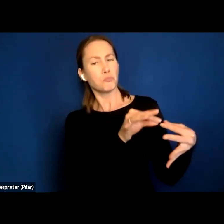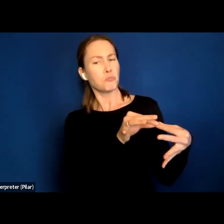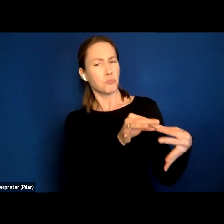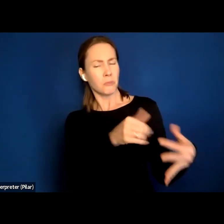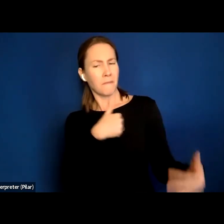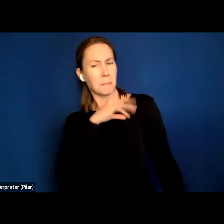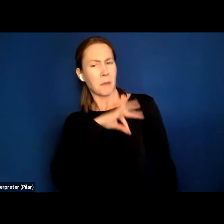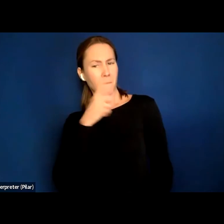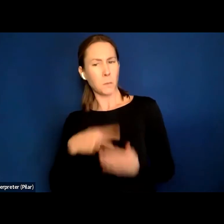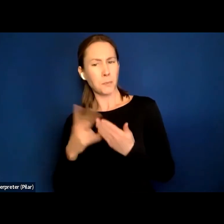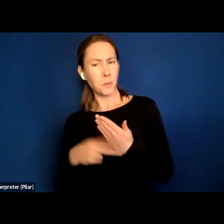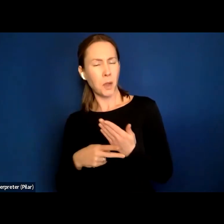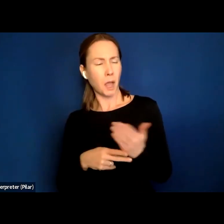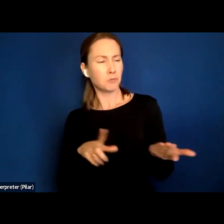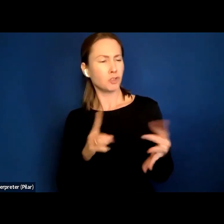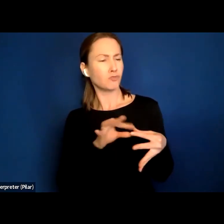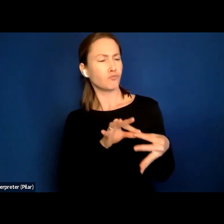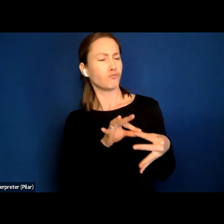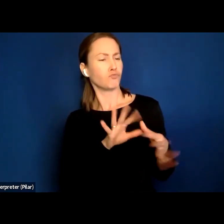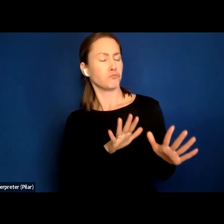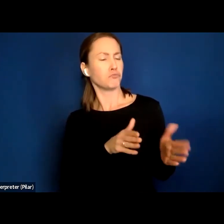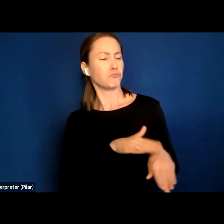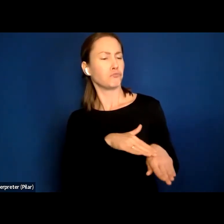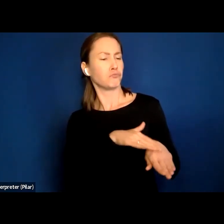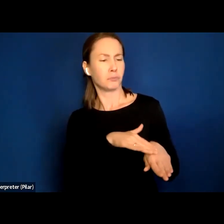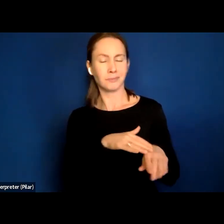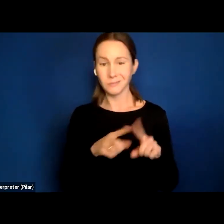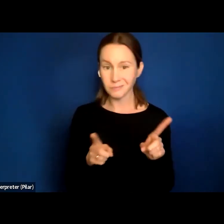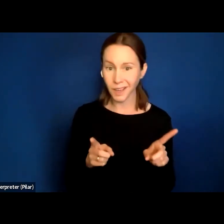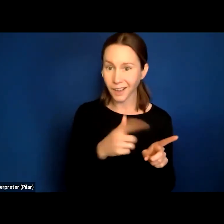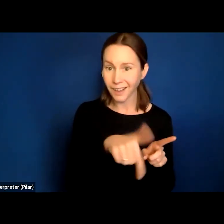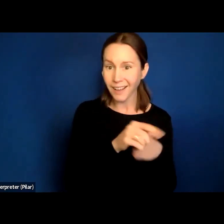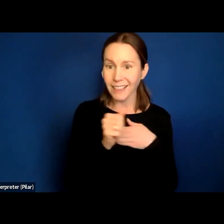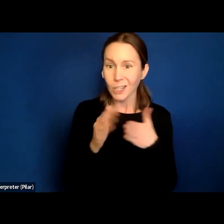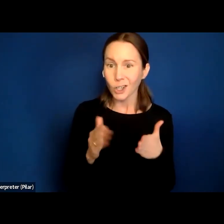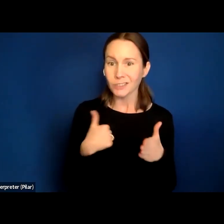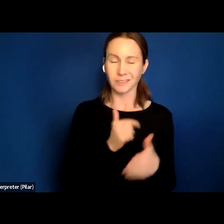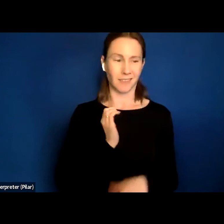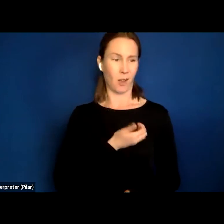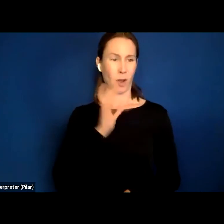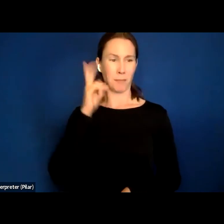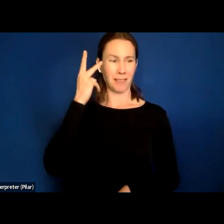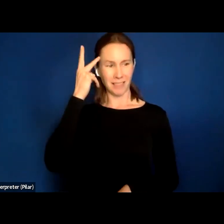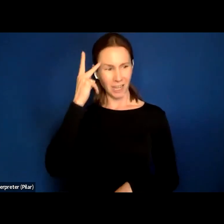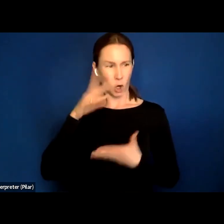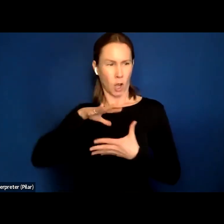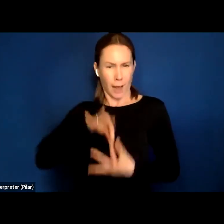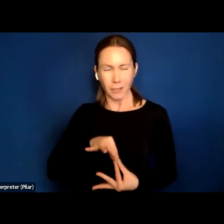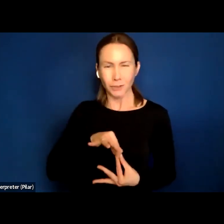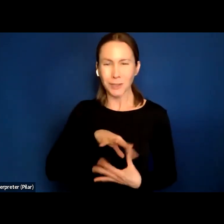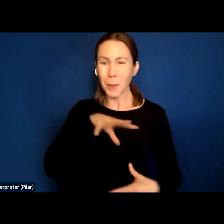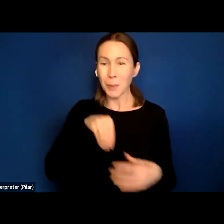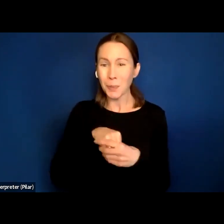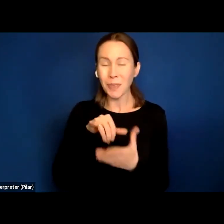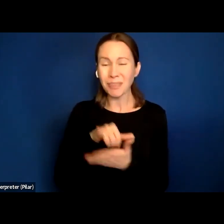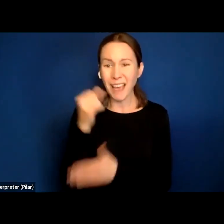our programs or funding. And as fund leaders, our political homes include the movements that we came up